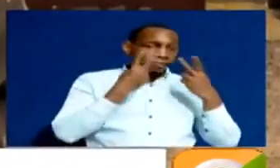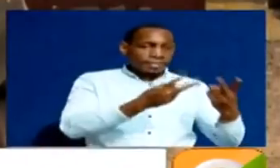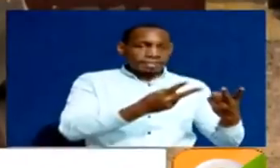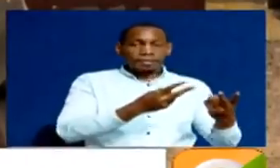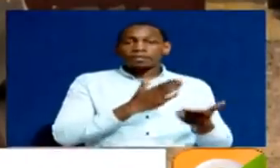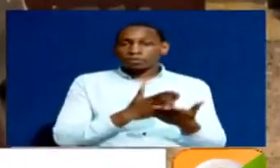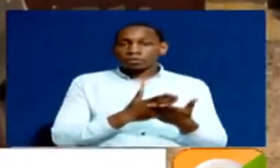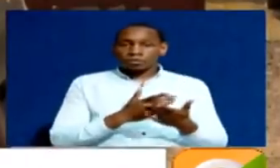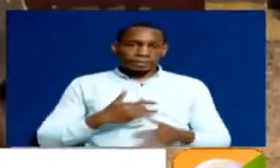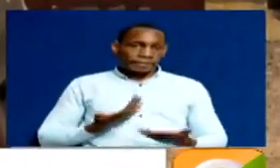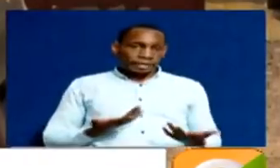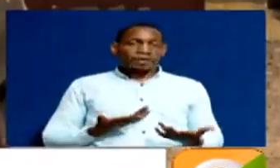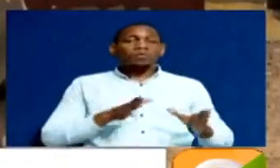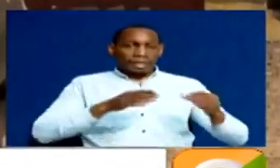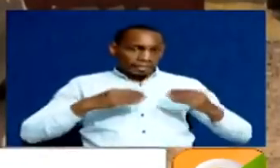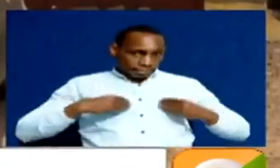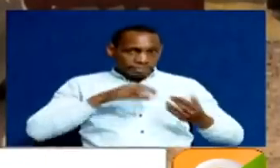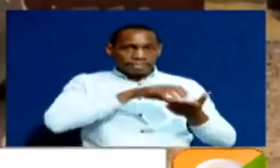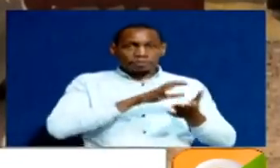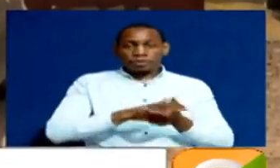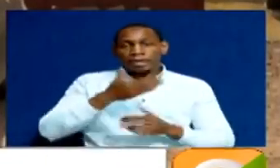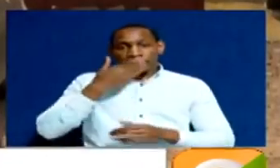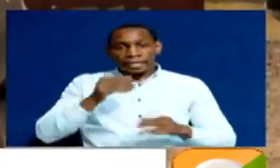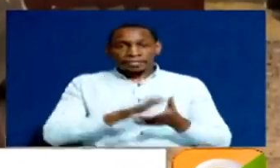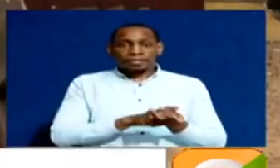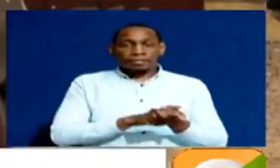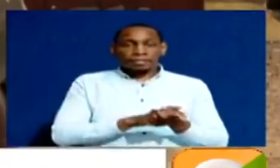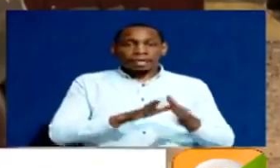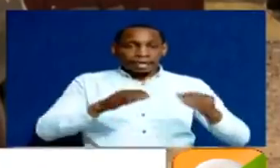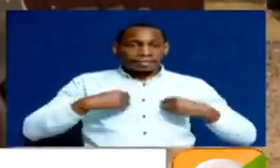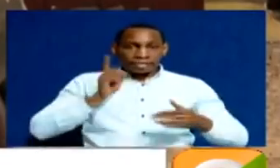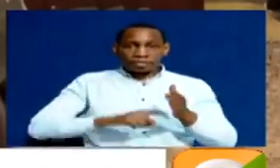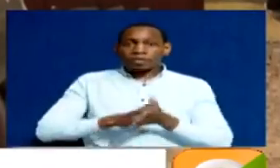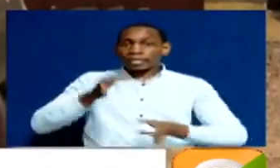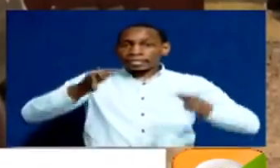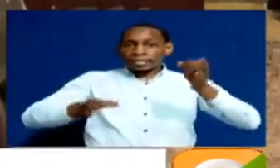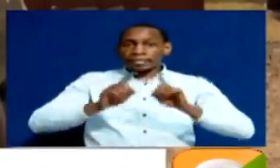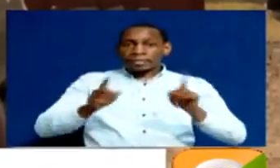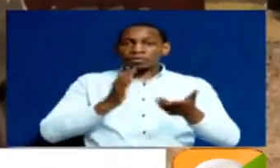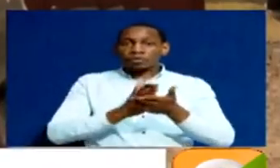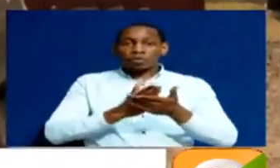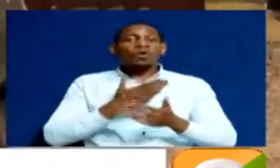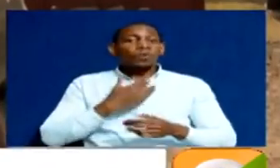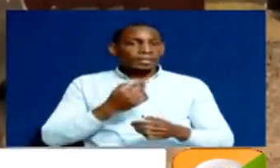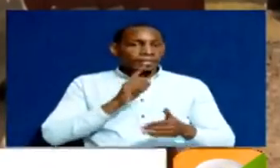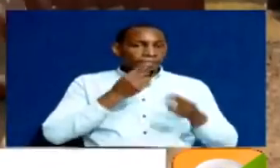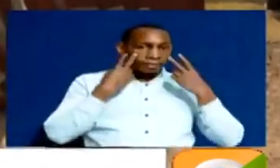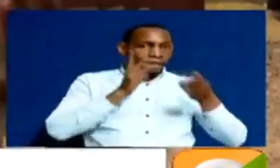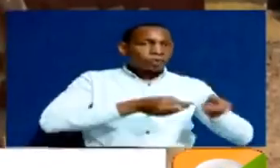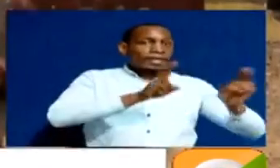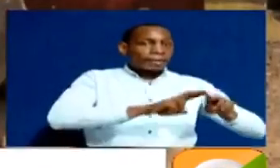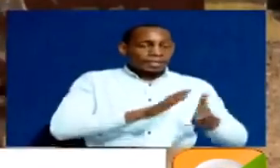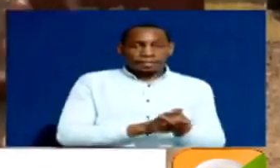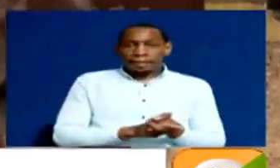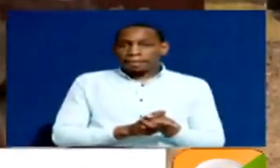inakupea kind of closure. The best closure ni justice, but at least you want to see what happened.